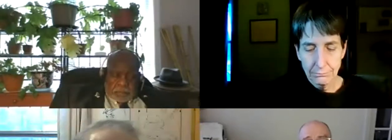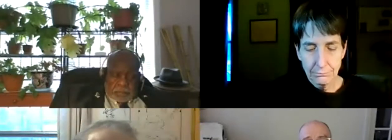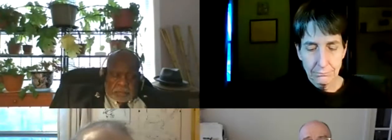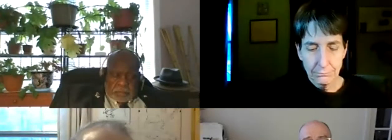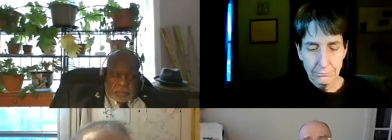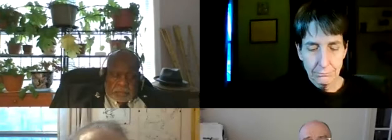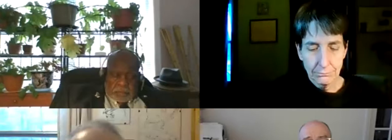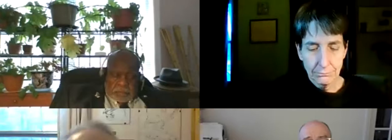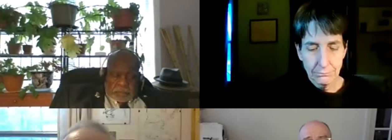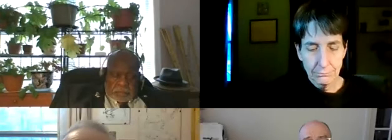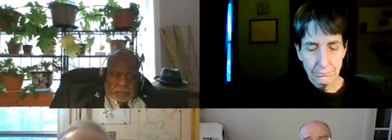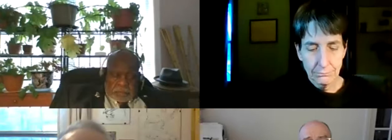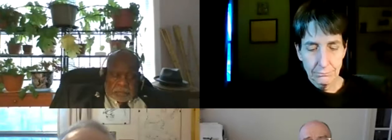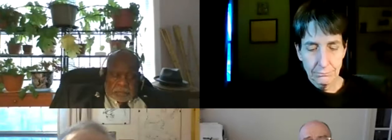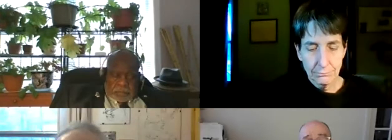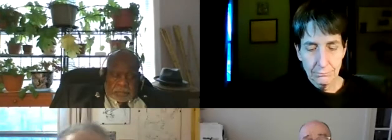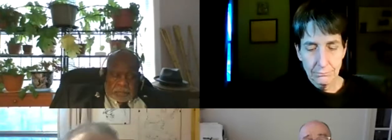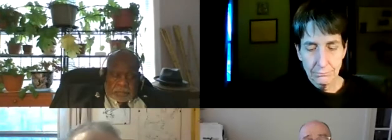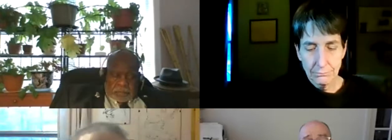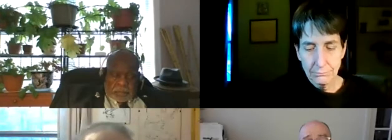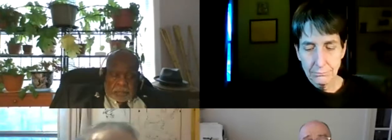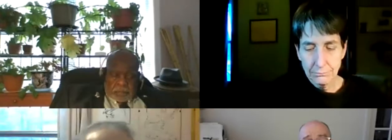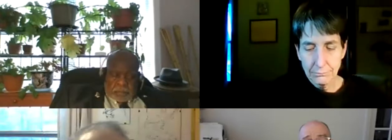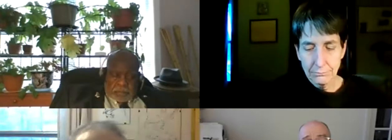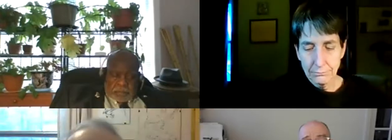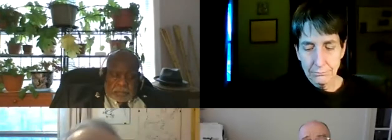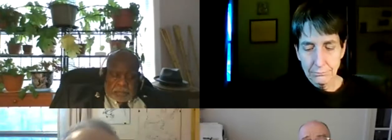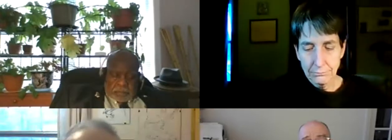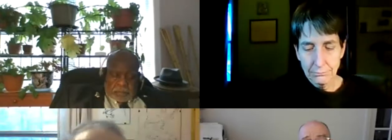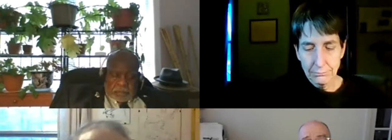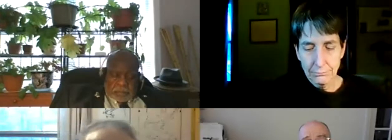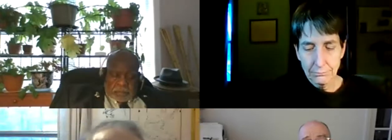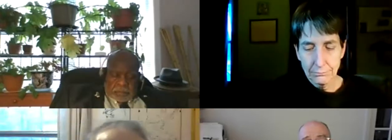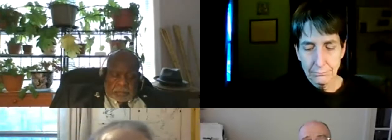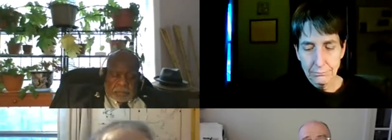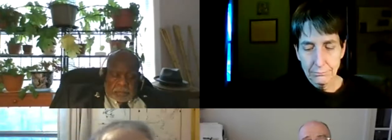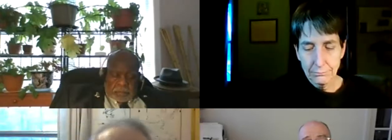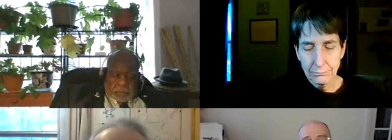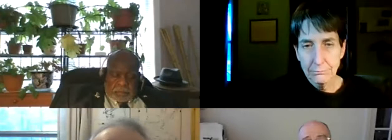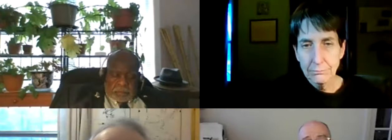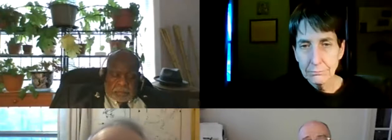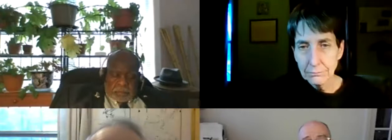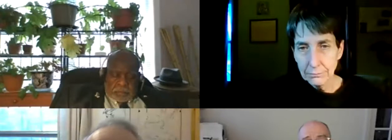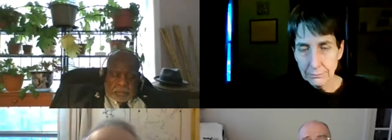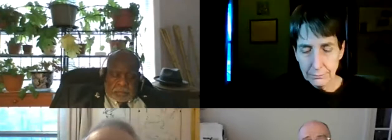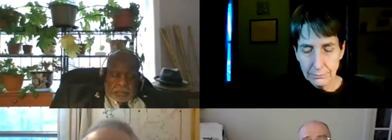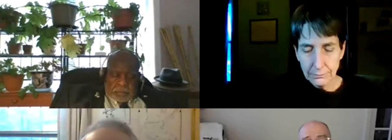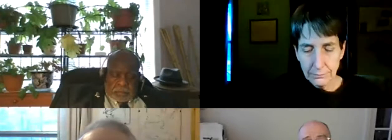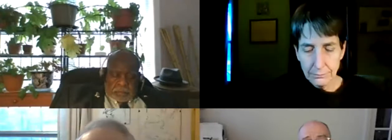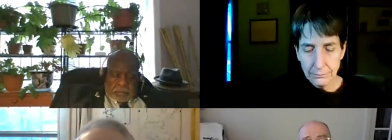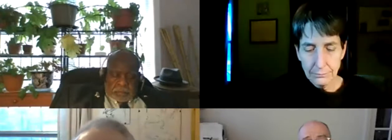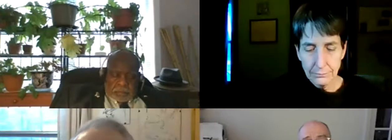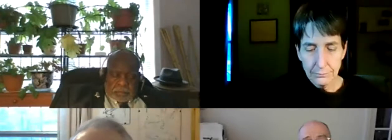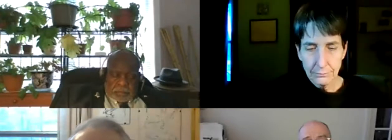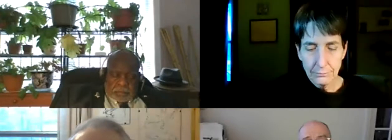different institutions in the state? And by institutions, I don't mean big buildings, but life, schools, community life going forward, as